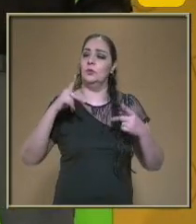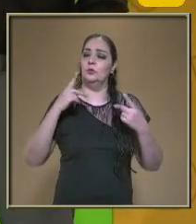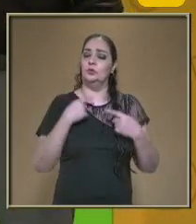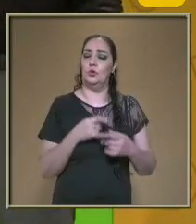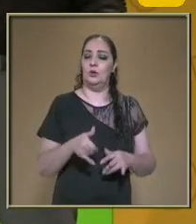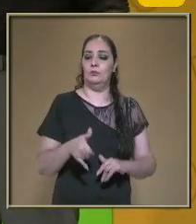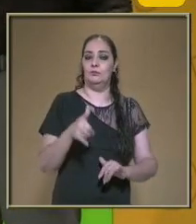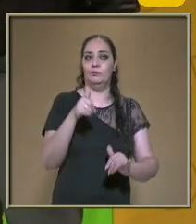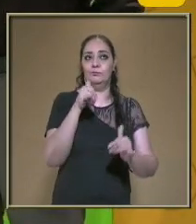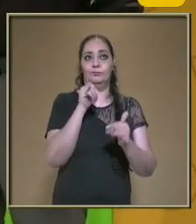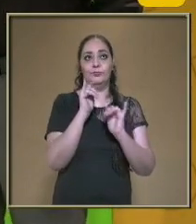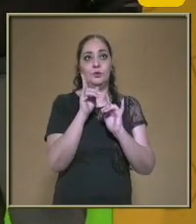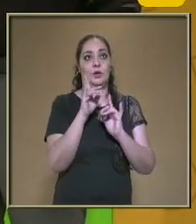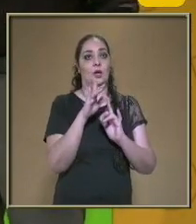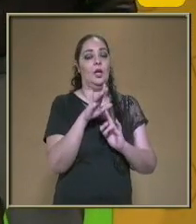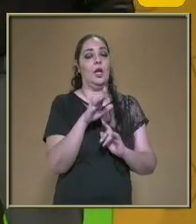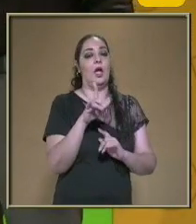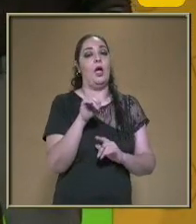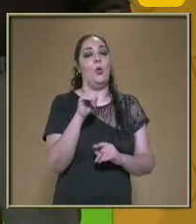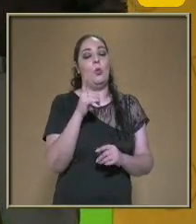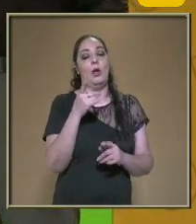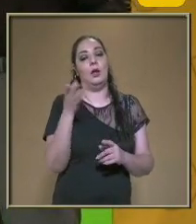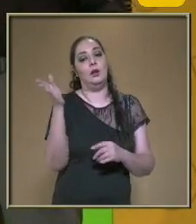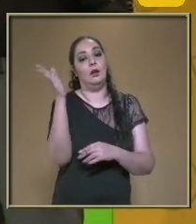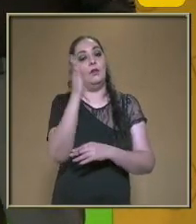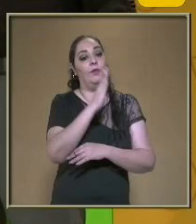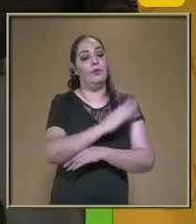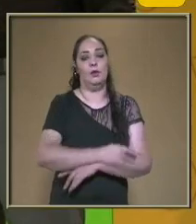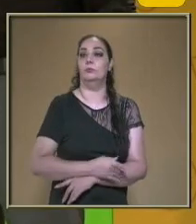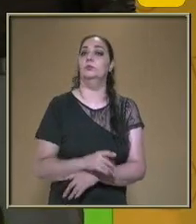day. Shoot. Excellent.